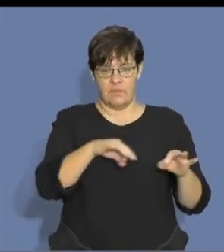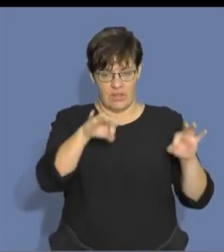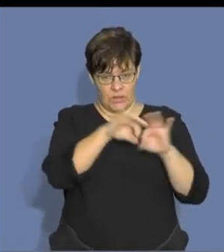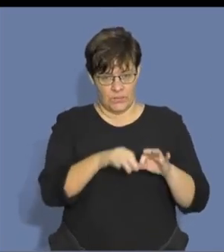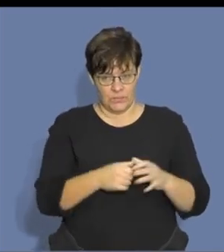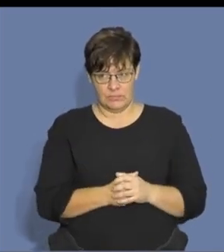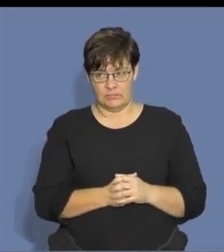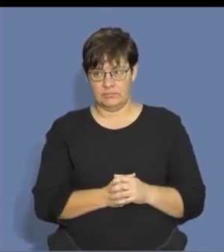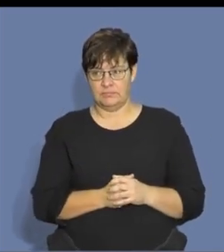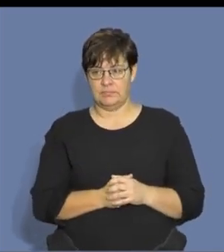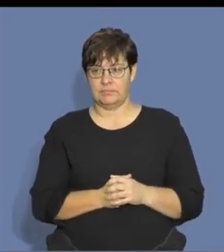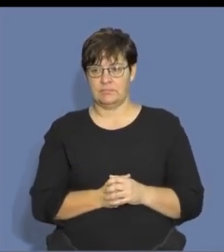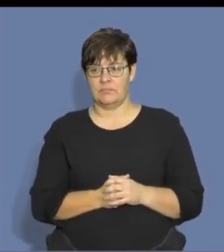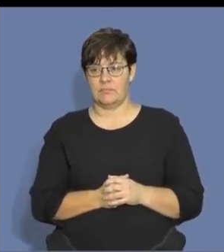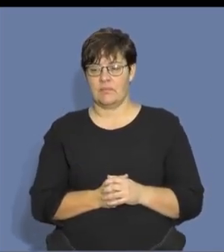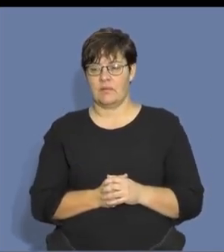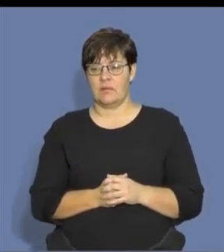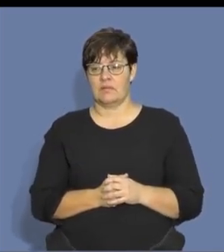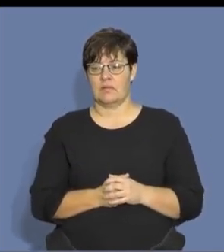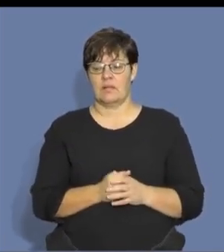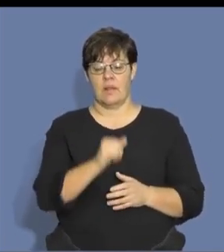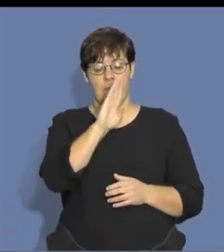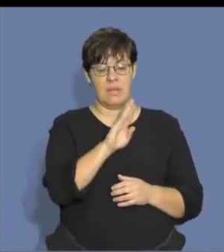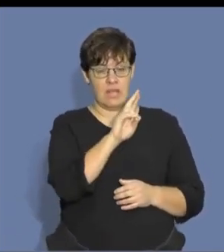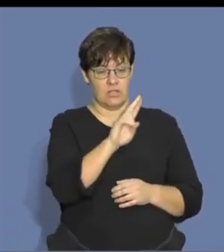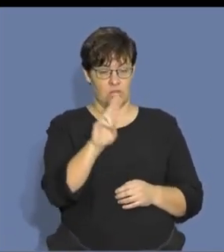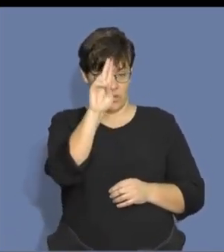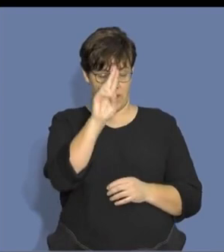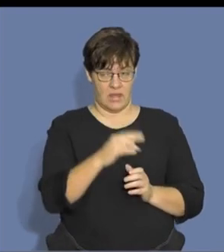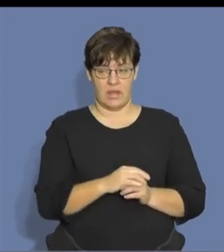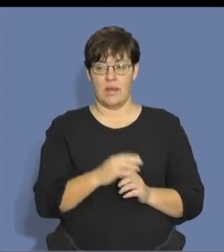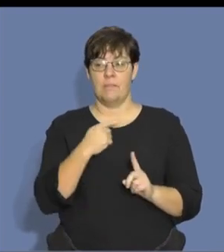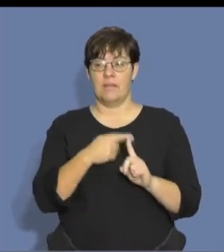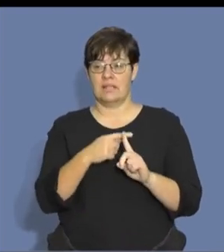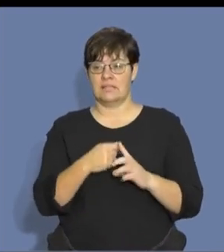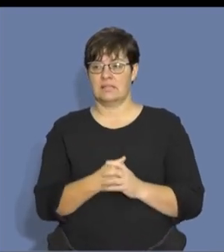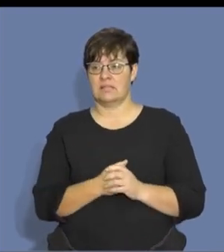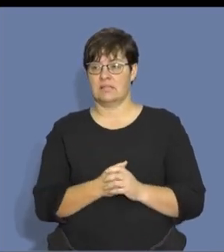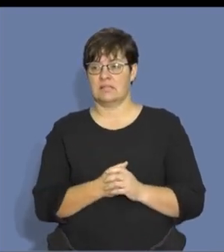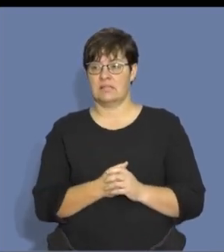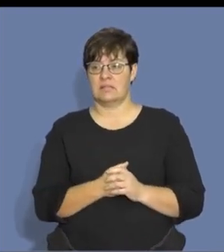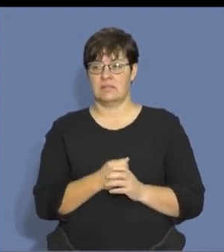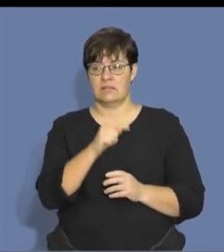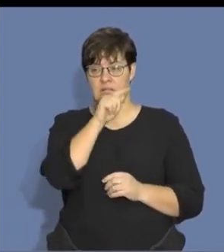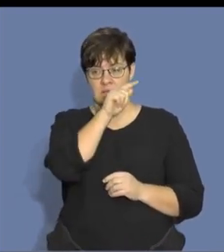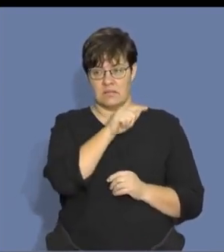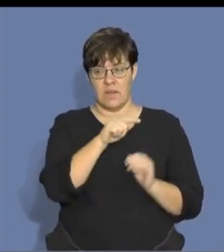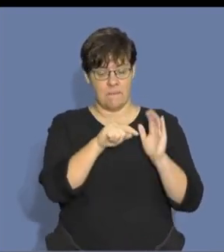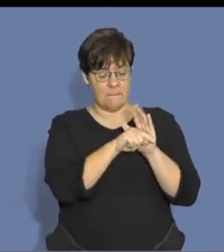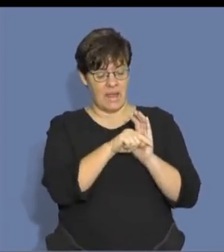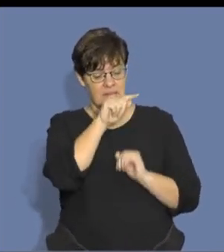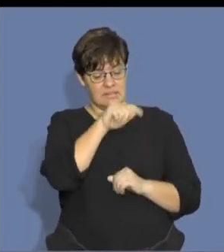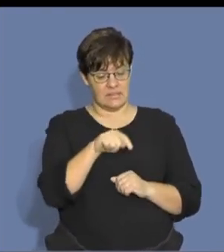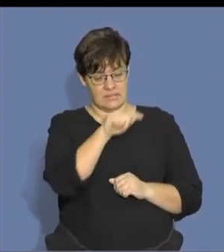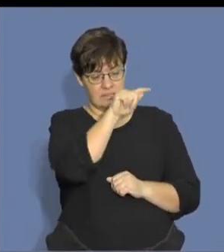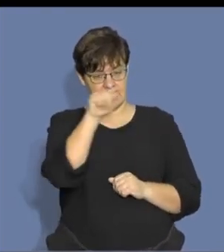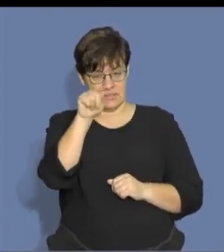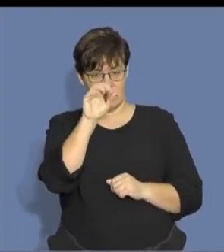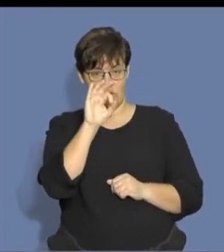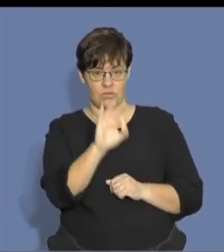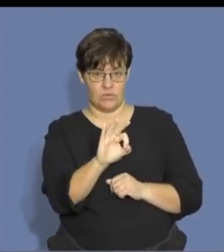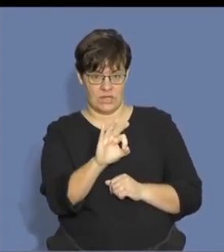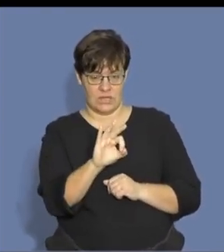put that into the x value here. So what am I going to get? I'm going to get b squared plus that there minus